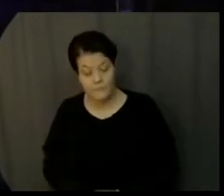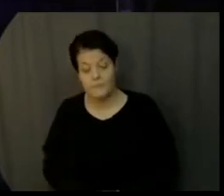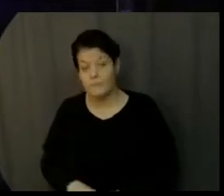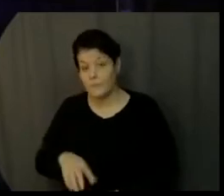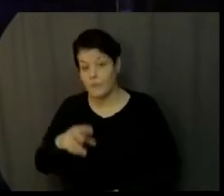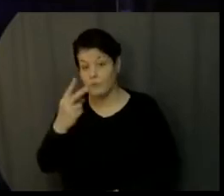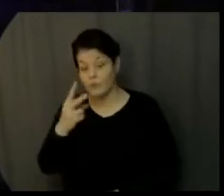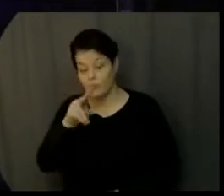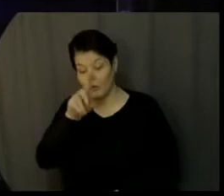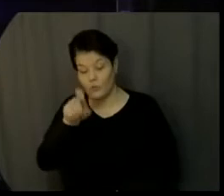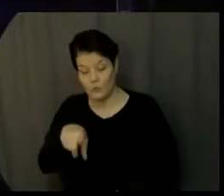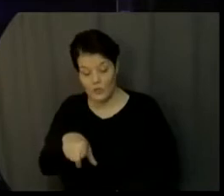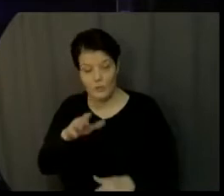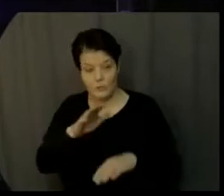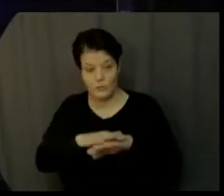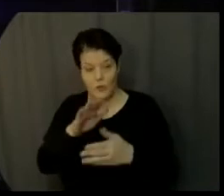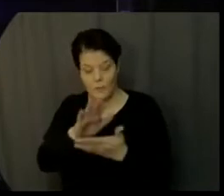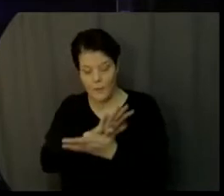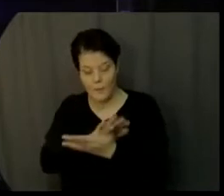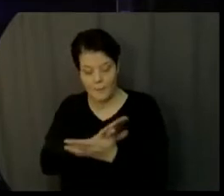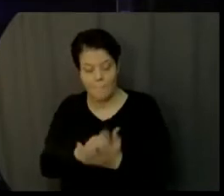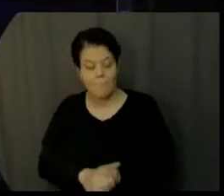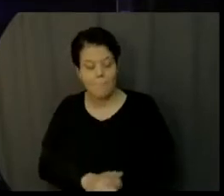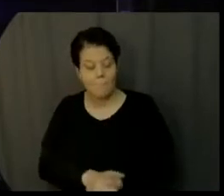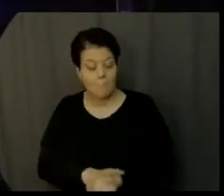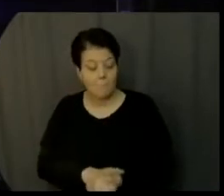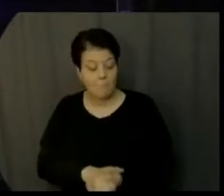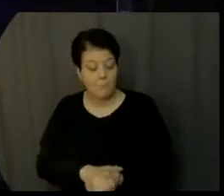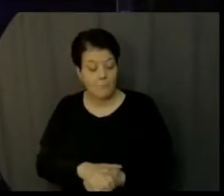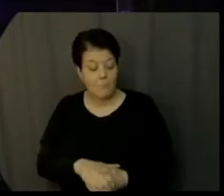you? And this word disciple is,